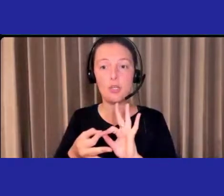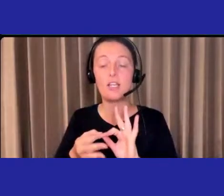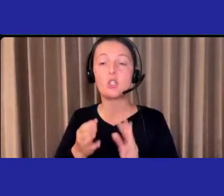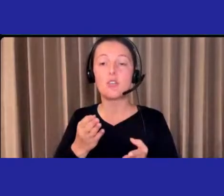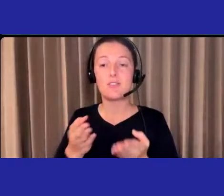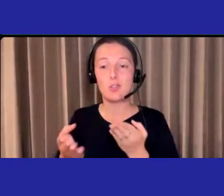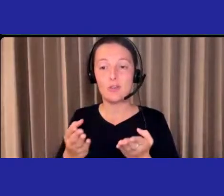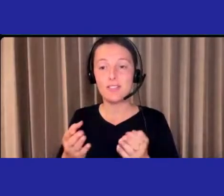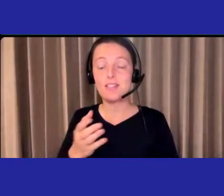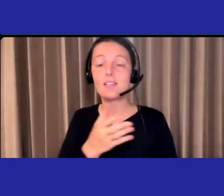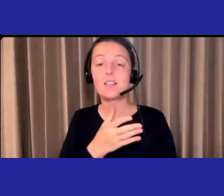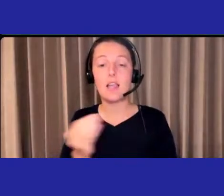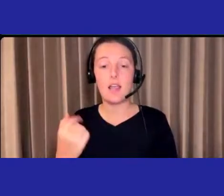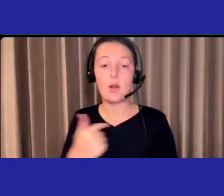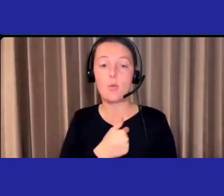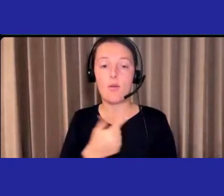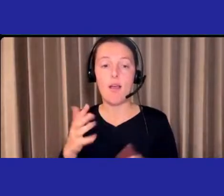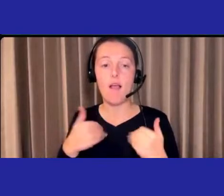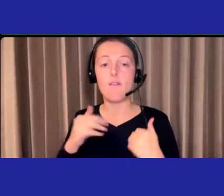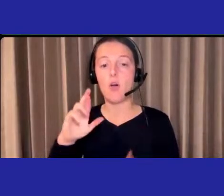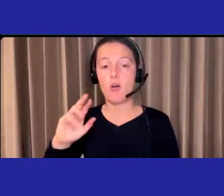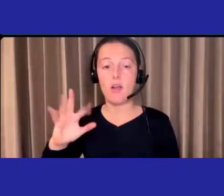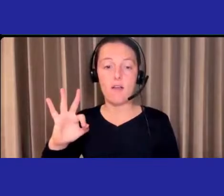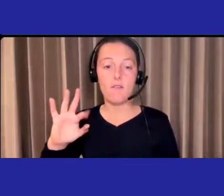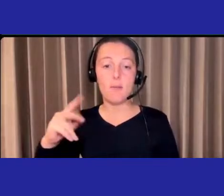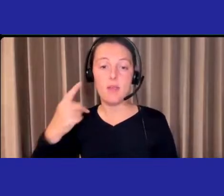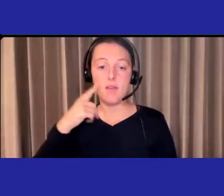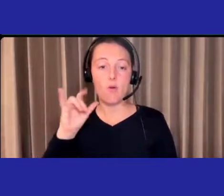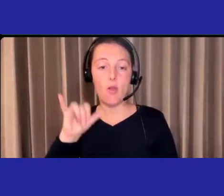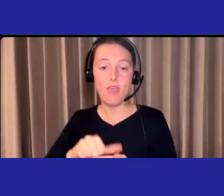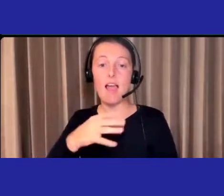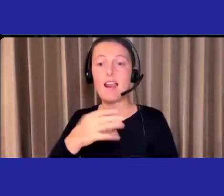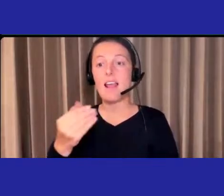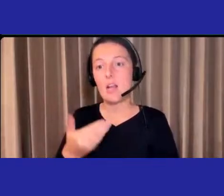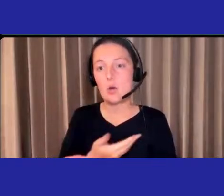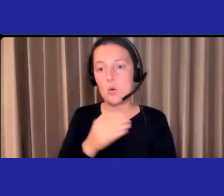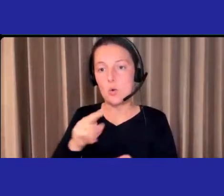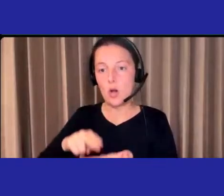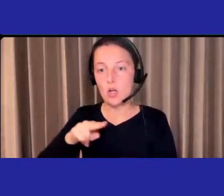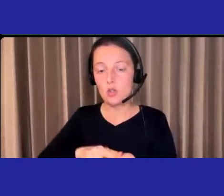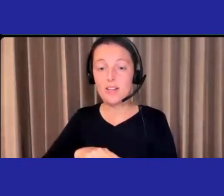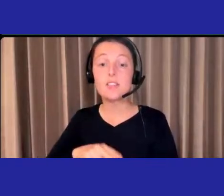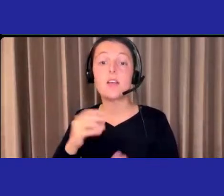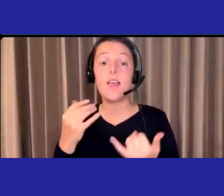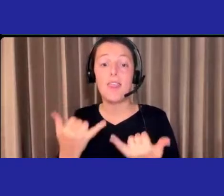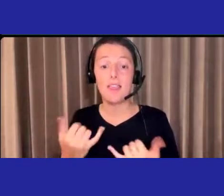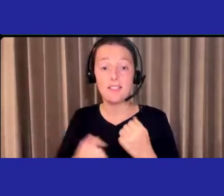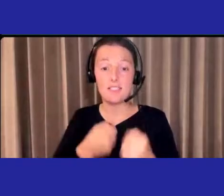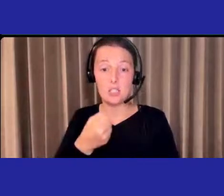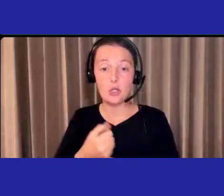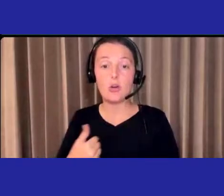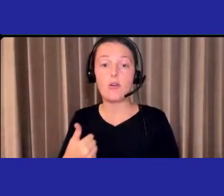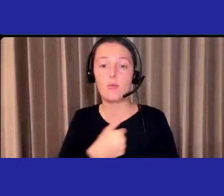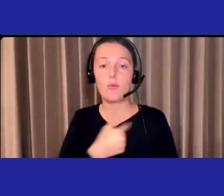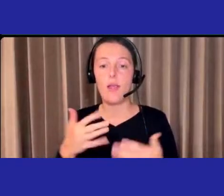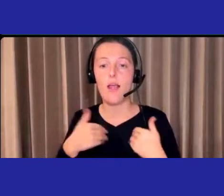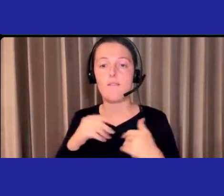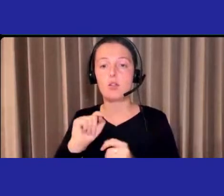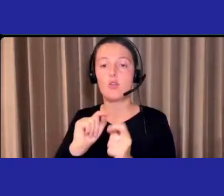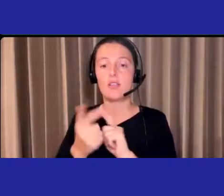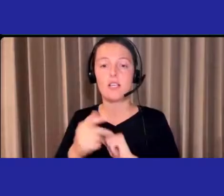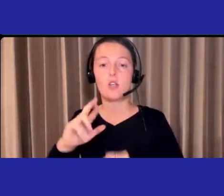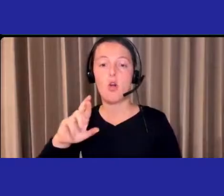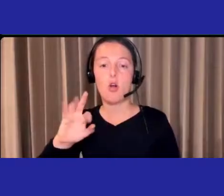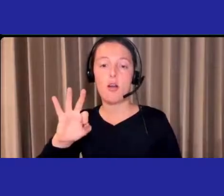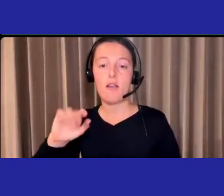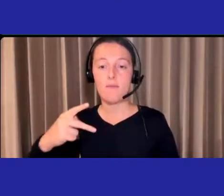contracts. This year, we have the translation RFP is live. We are actually in the process of awarding the contracts and starting the